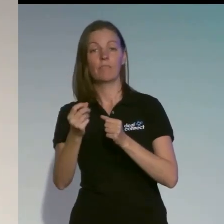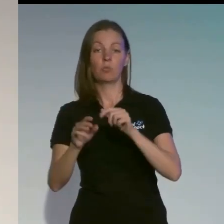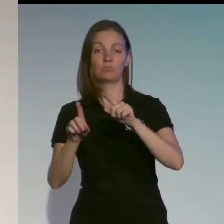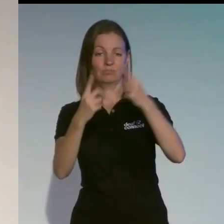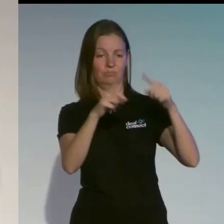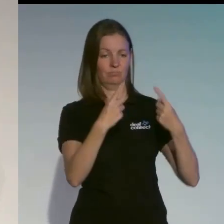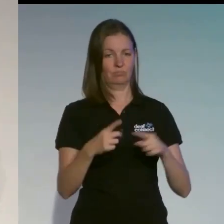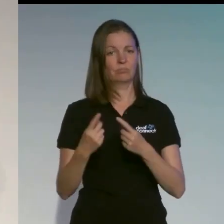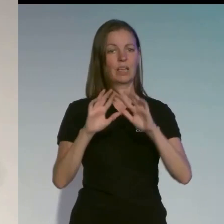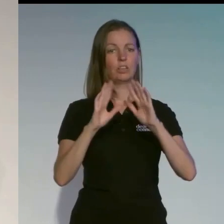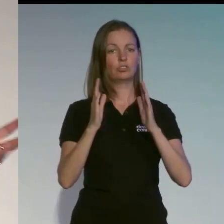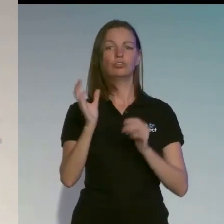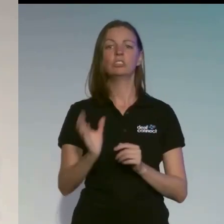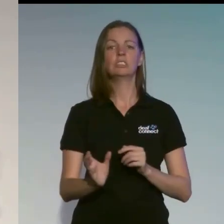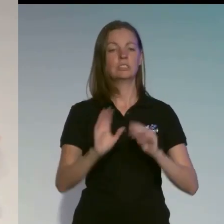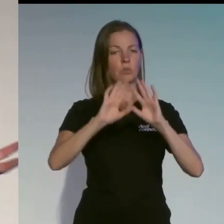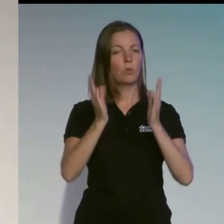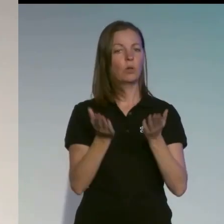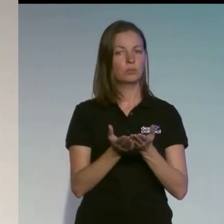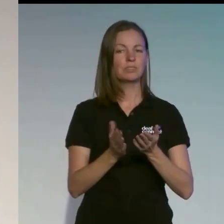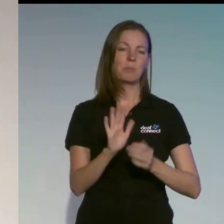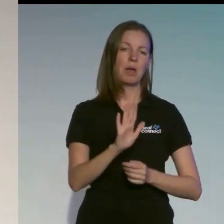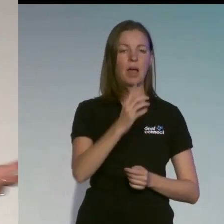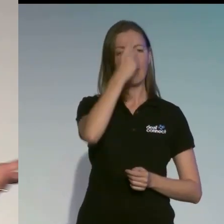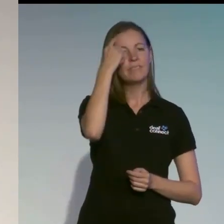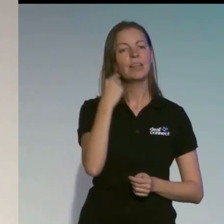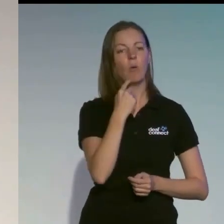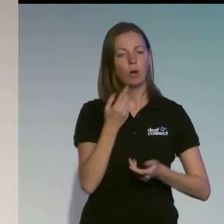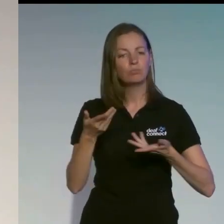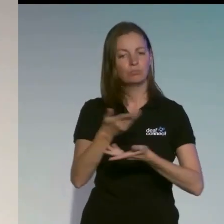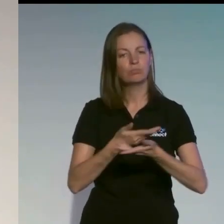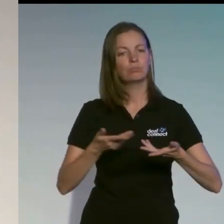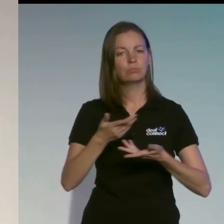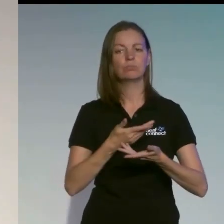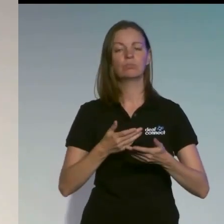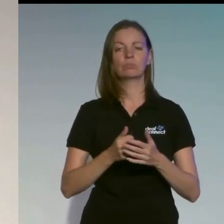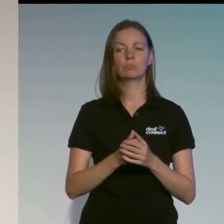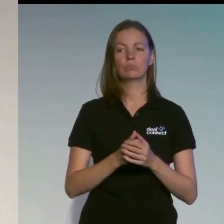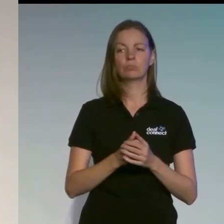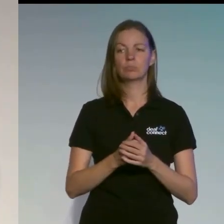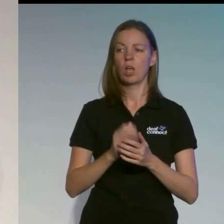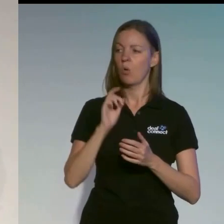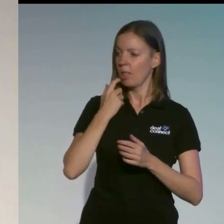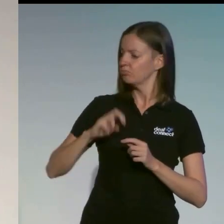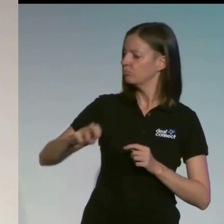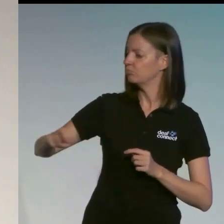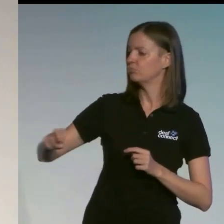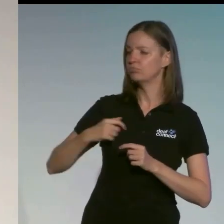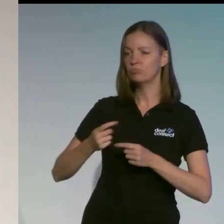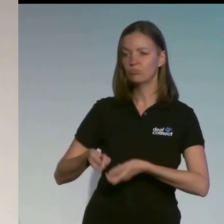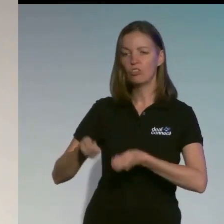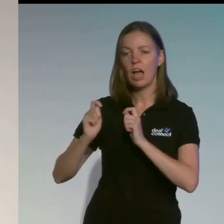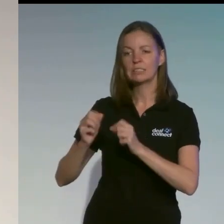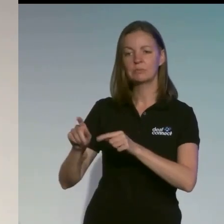about half an hour to do that. We're going to have a brief conversation with some of the themes that are coming out with our panelists, and then I hope we'll have some time